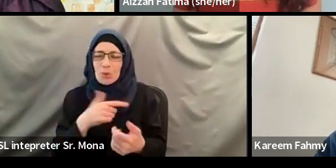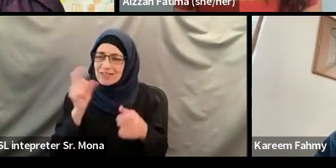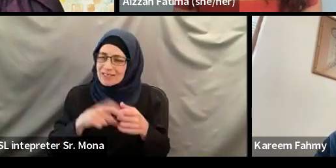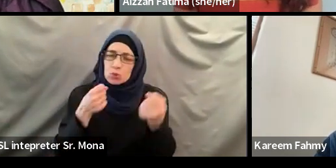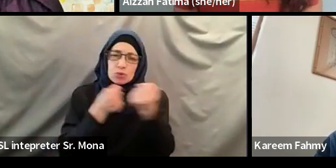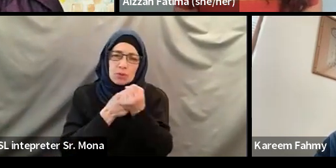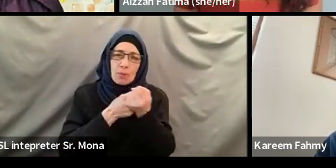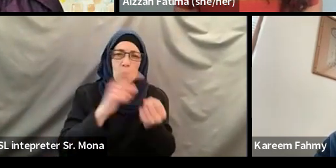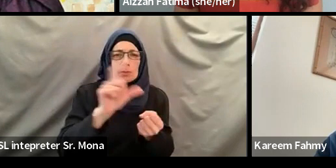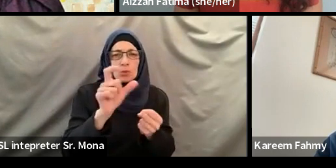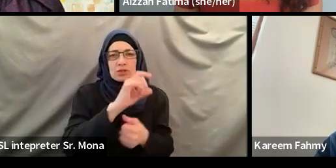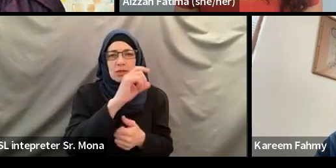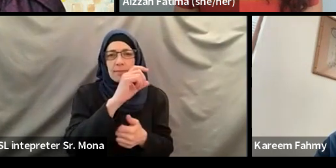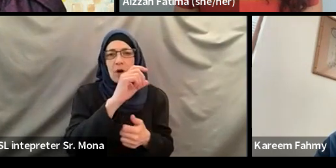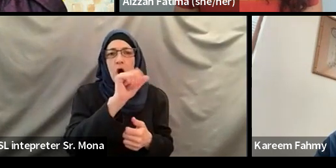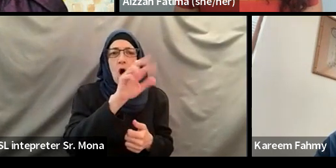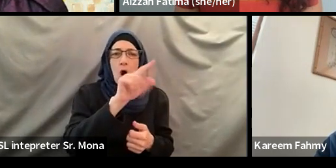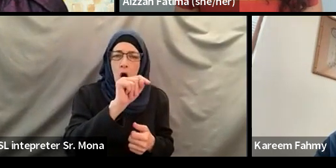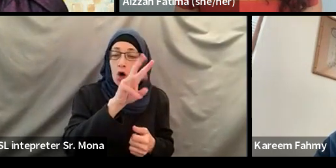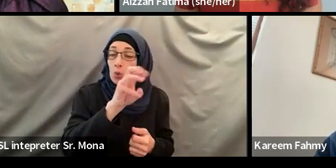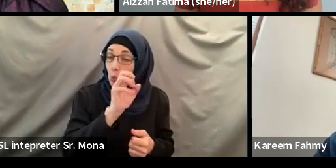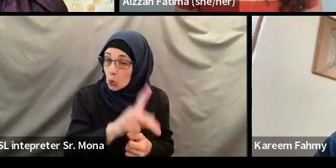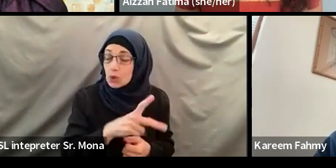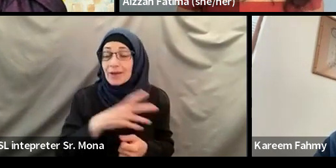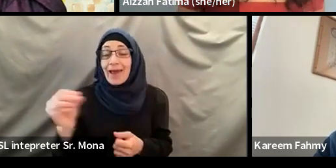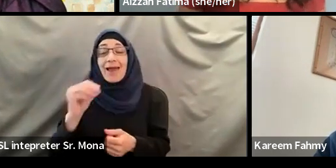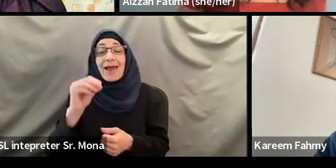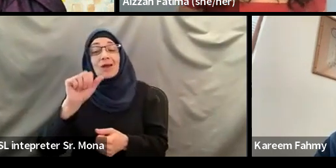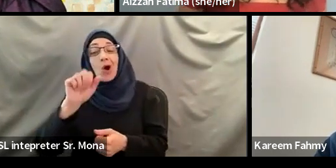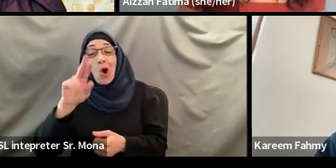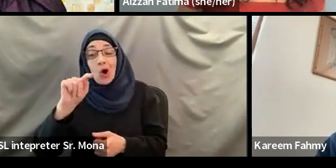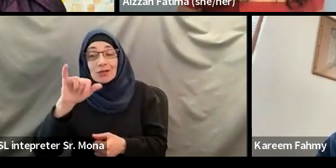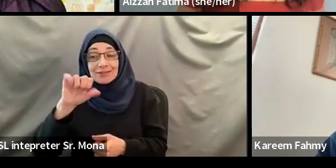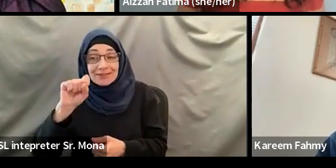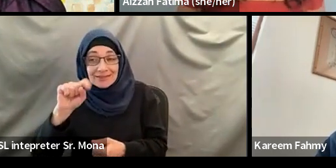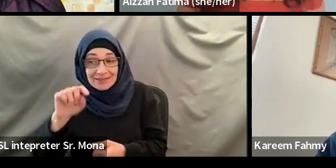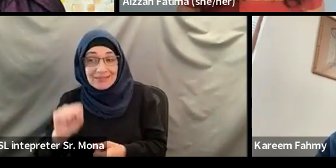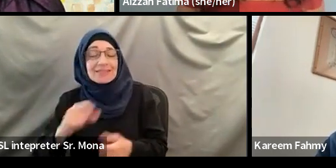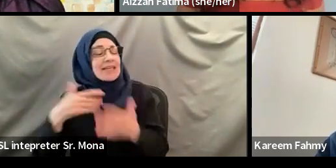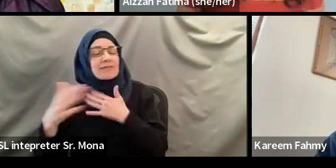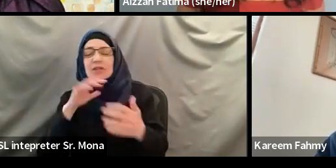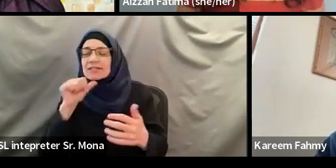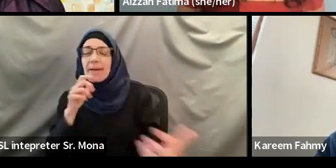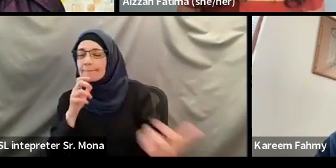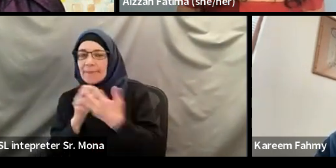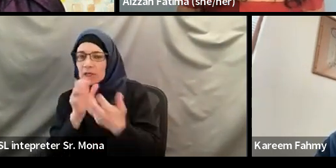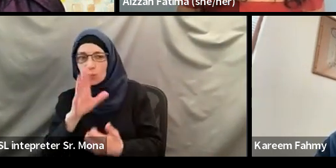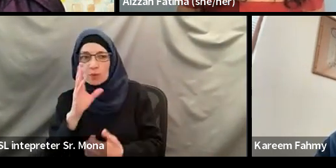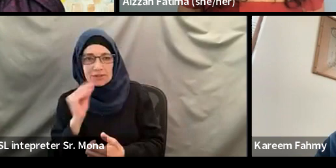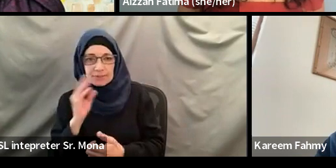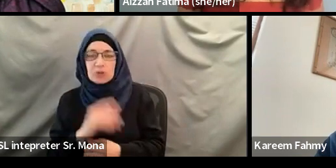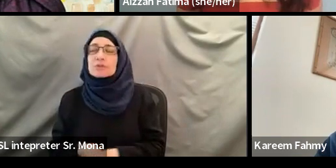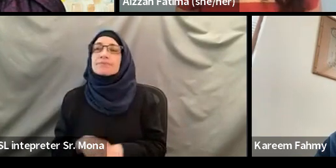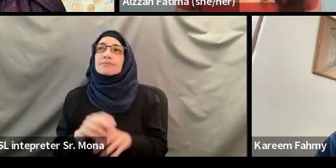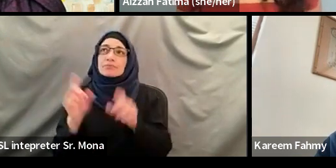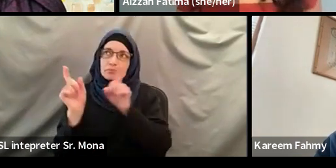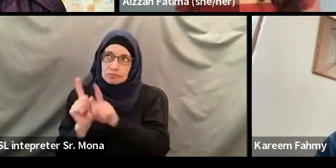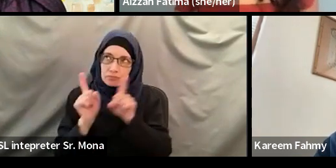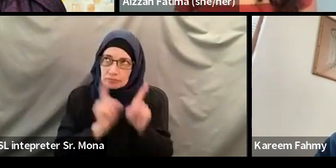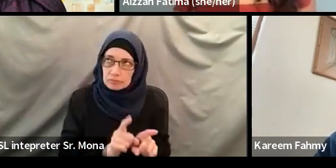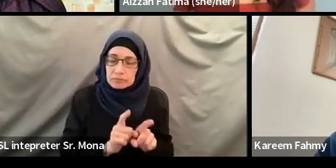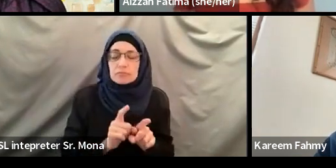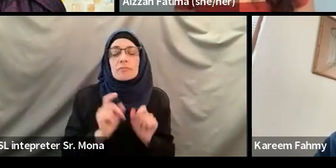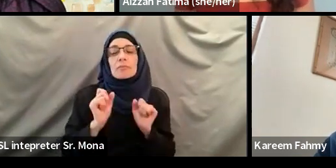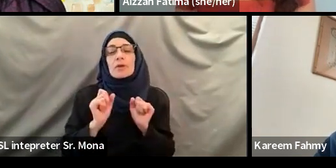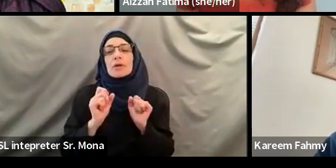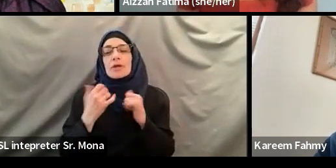artists and Muslim artwork, even if it doesn't chime in with your own experience. Having said that, again, shifting the spotlight